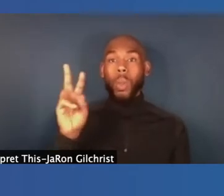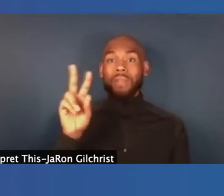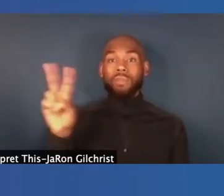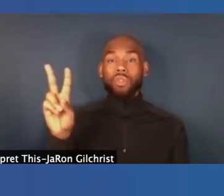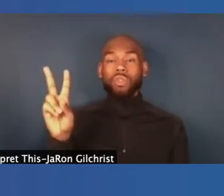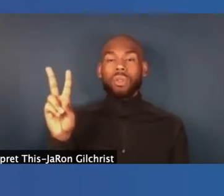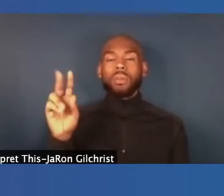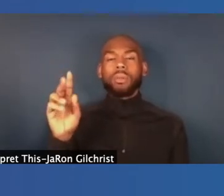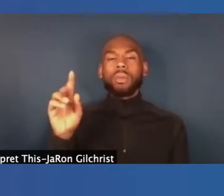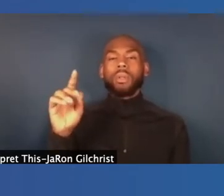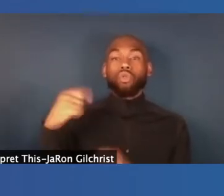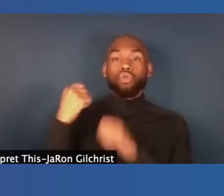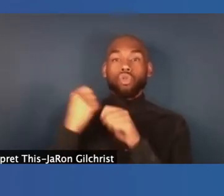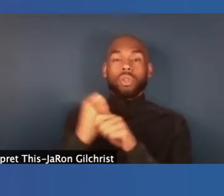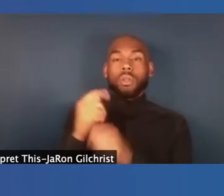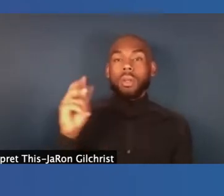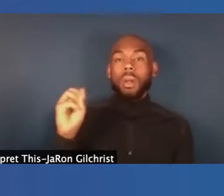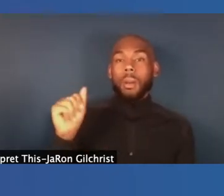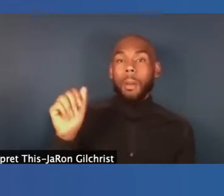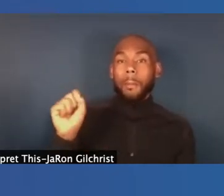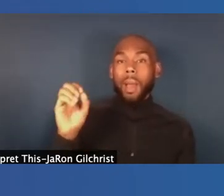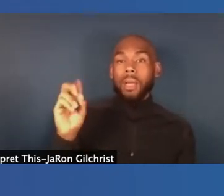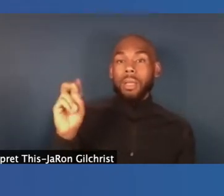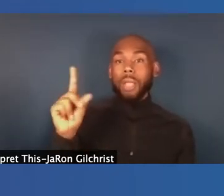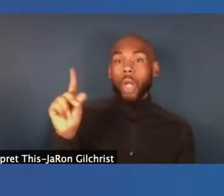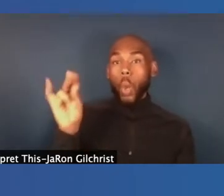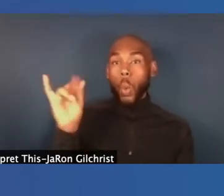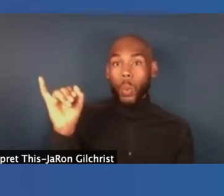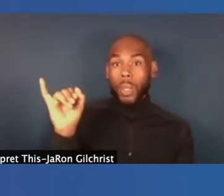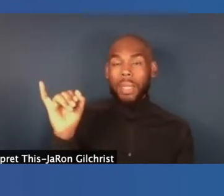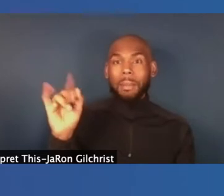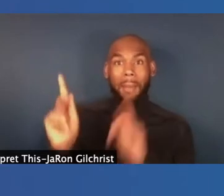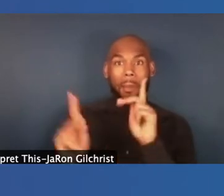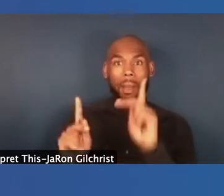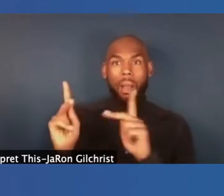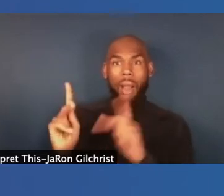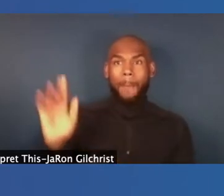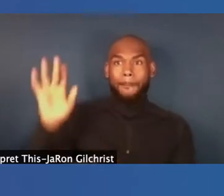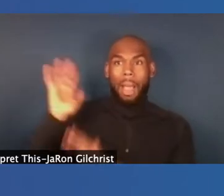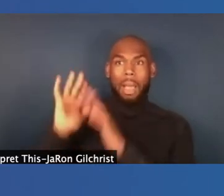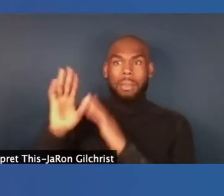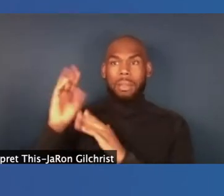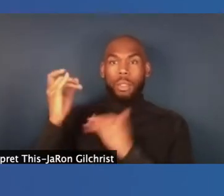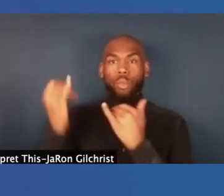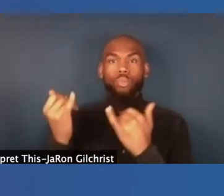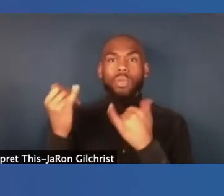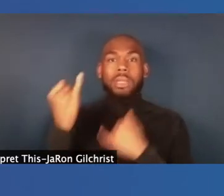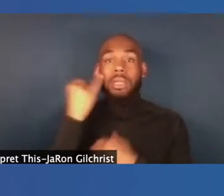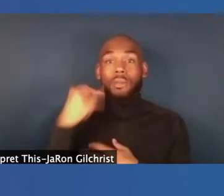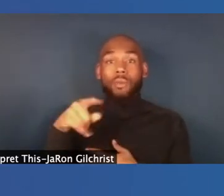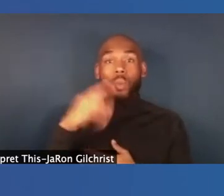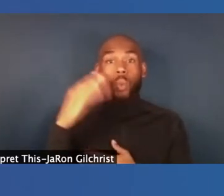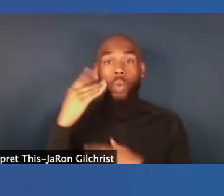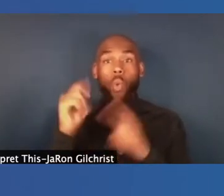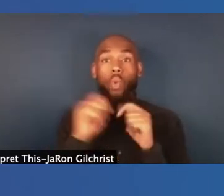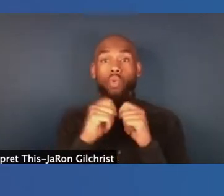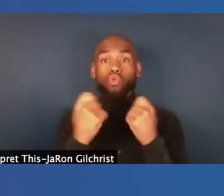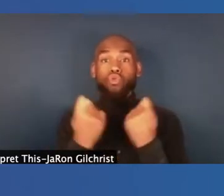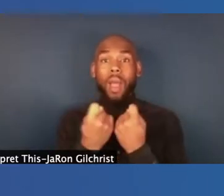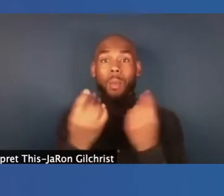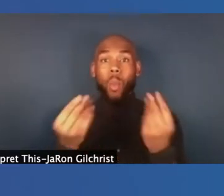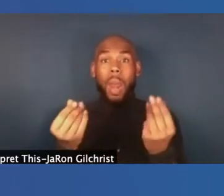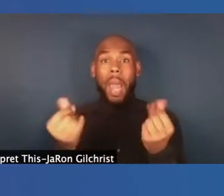of the Massawomeck, Sapani, and Delaware peoples, past and present. And if you know the tribal history of the lands where you are listening in from,